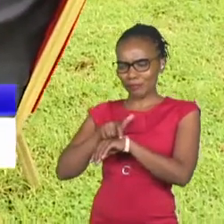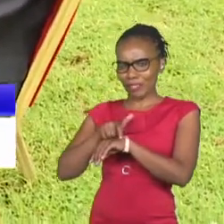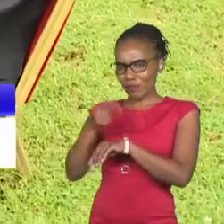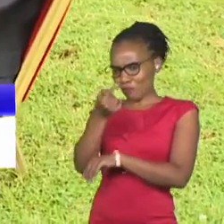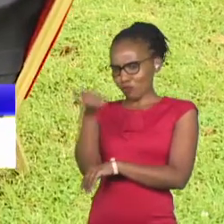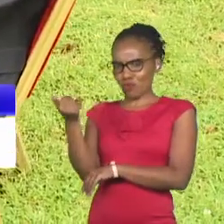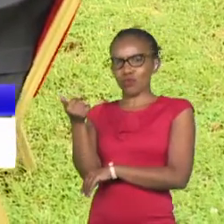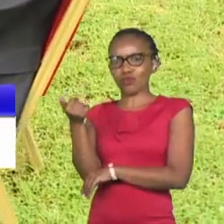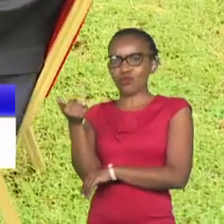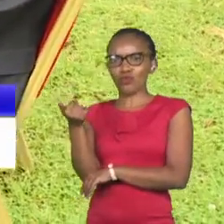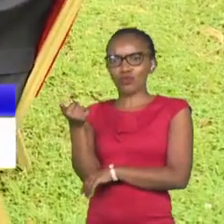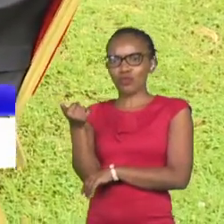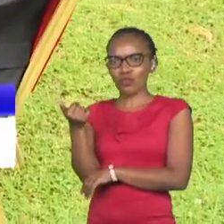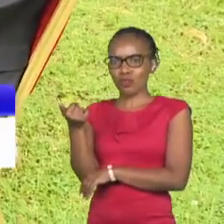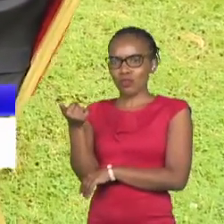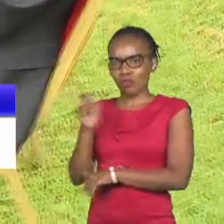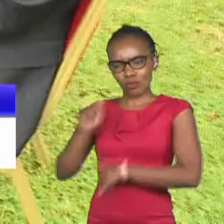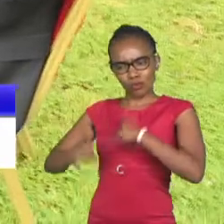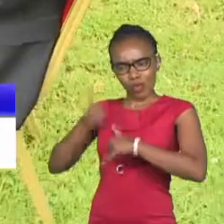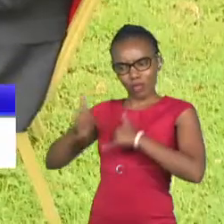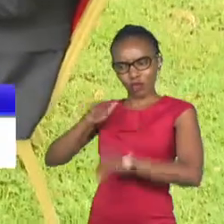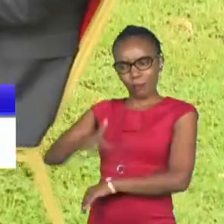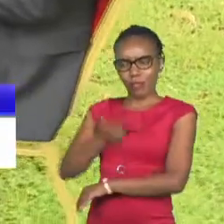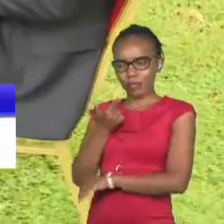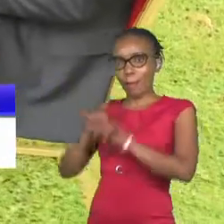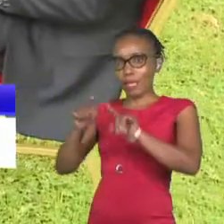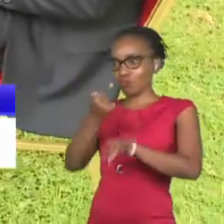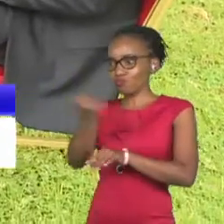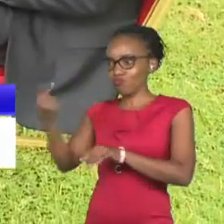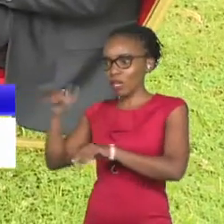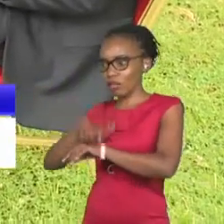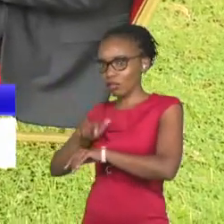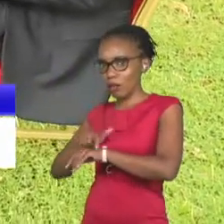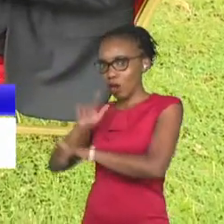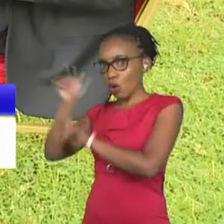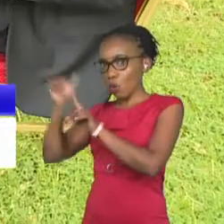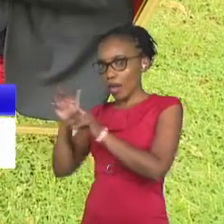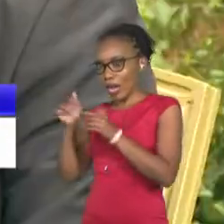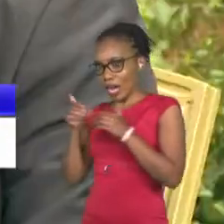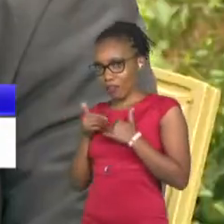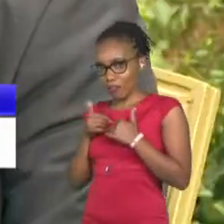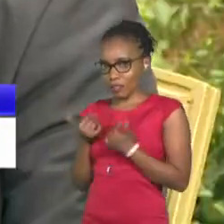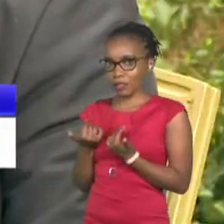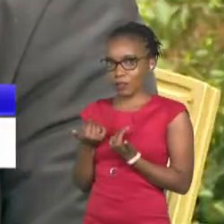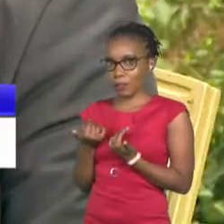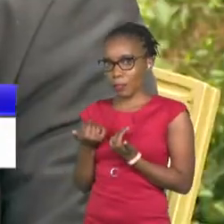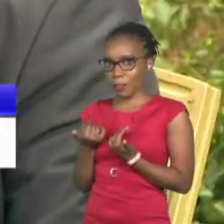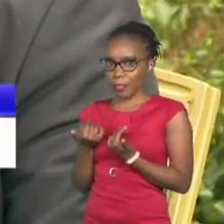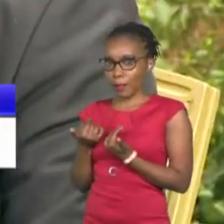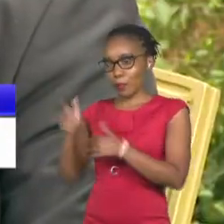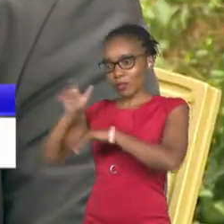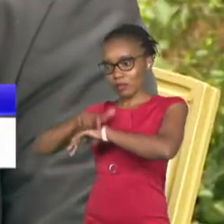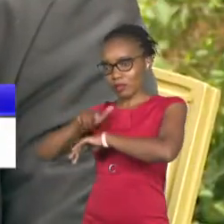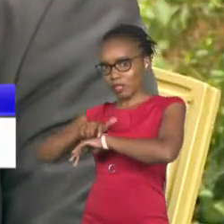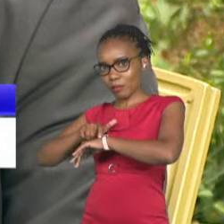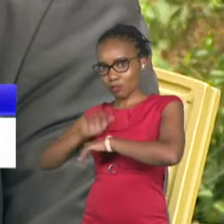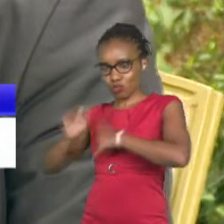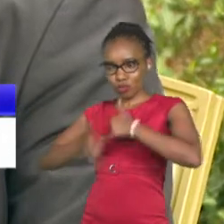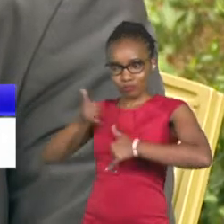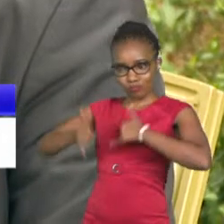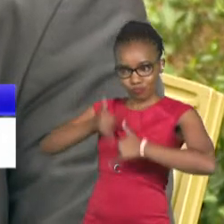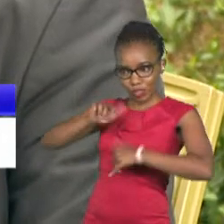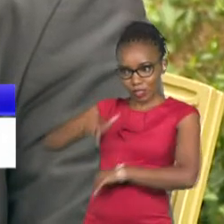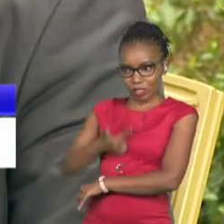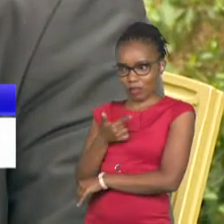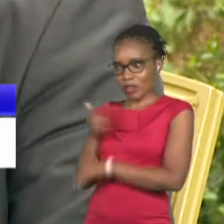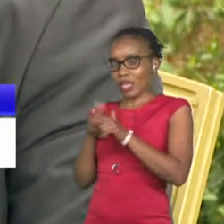for, you know, unwinding, but every time I have some you know, time to spare,